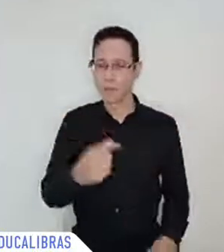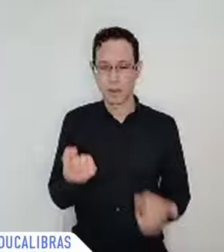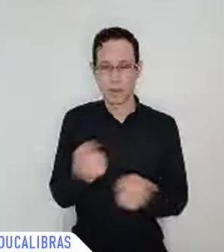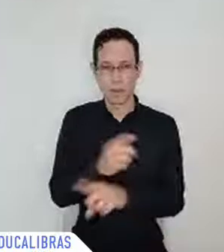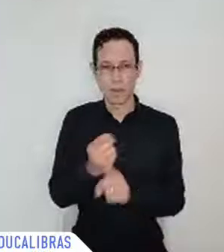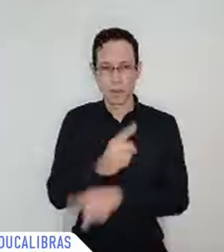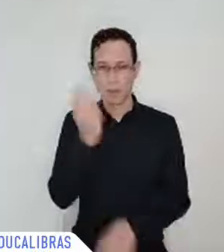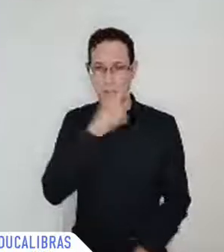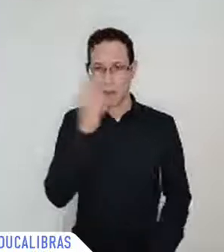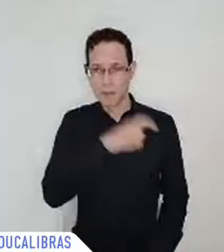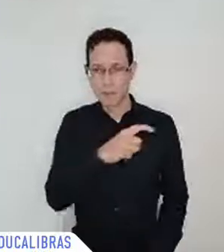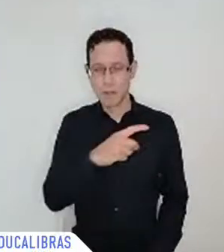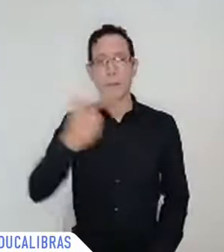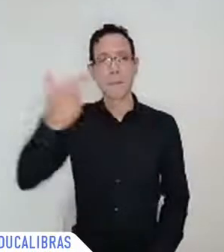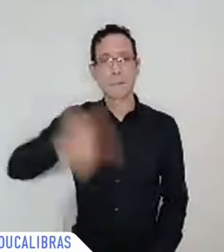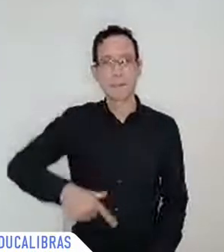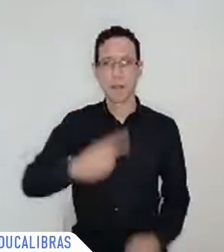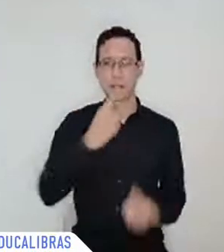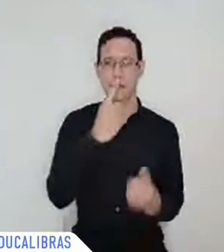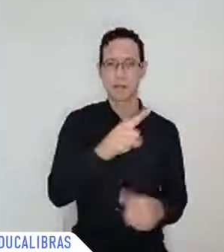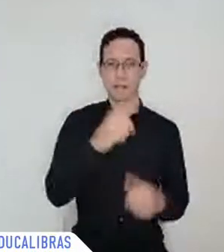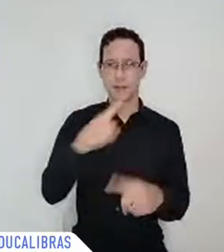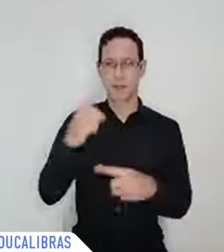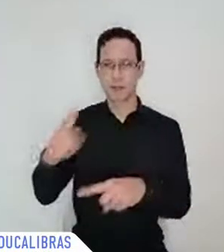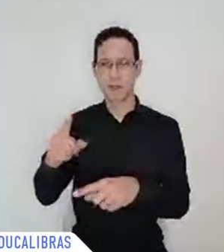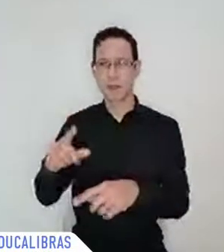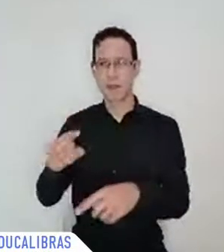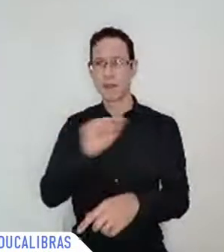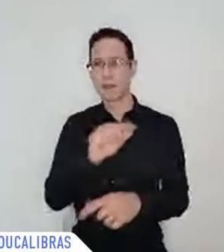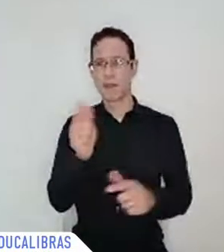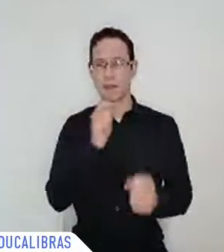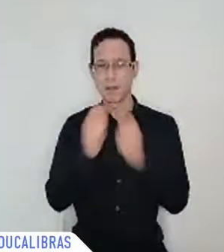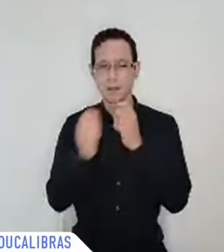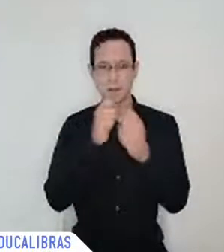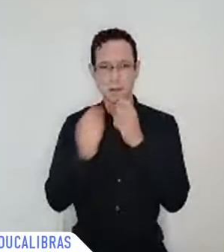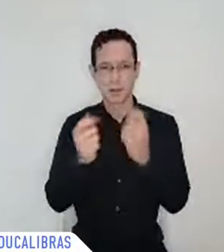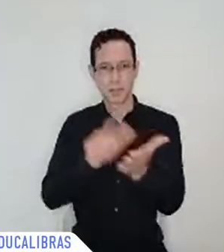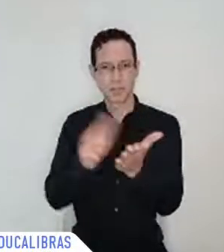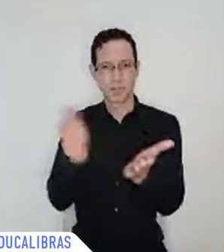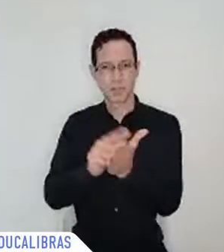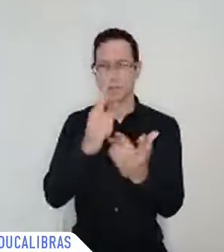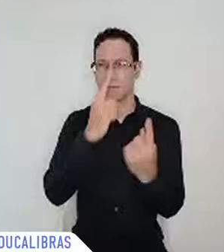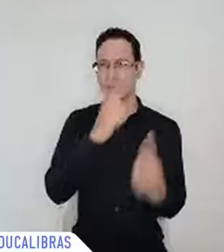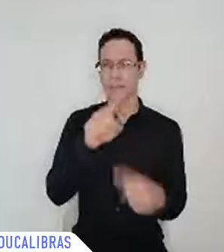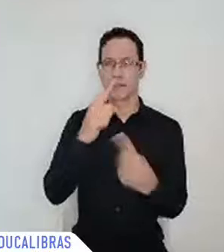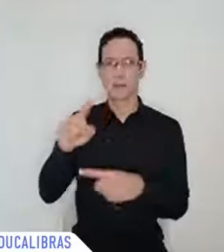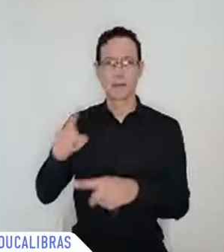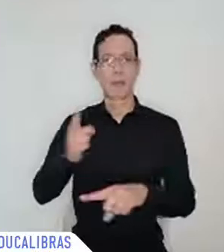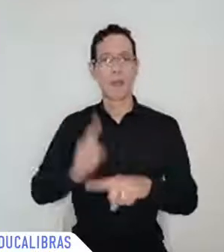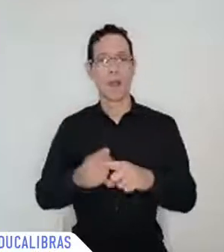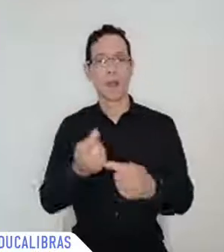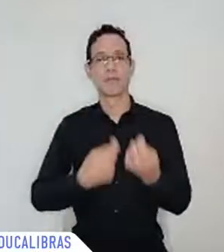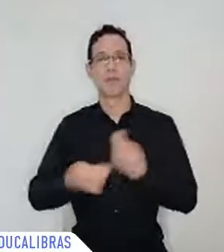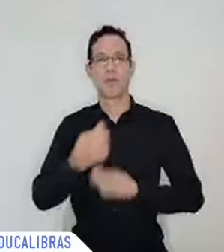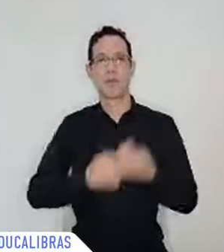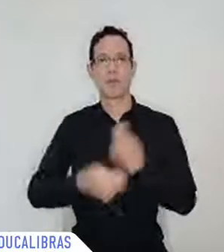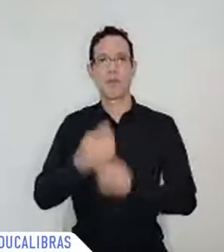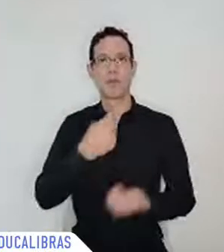And the impact of misinformation is very important. And in that sense, the